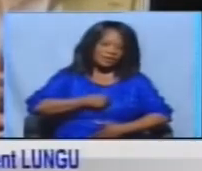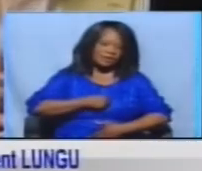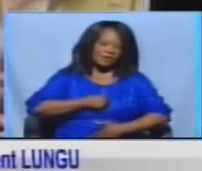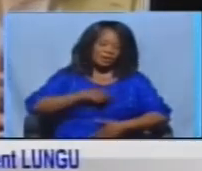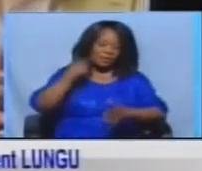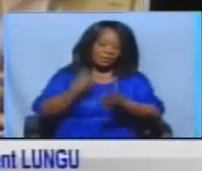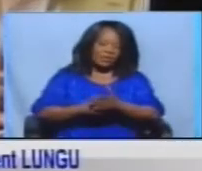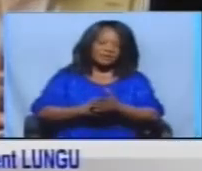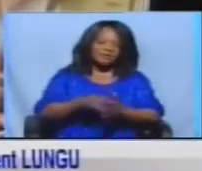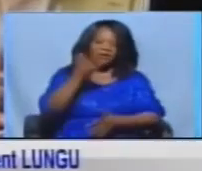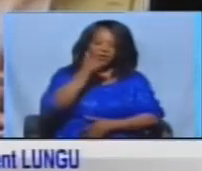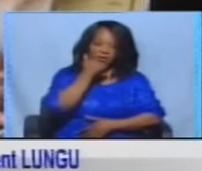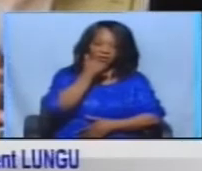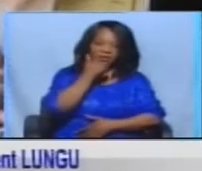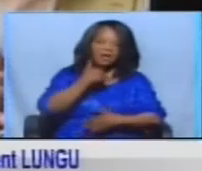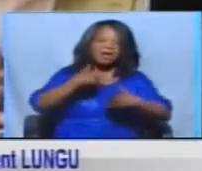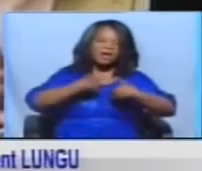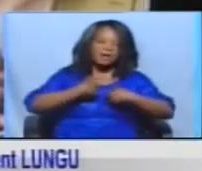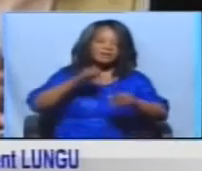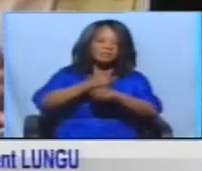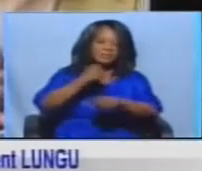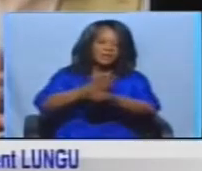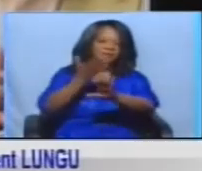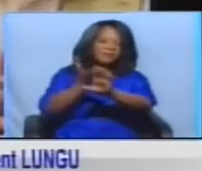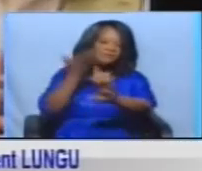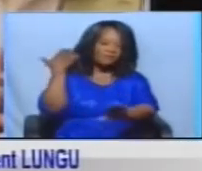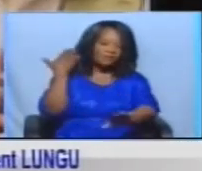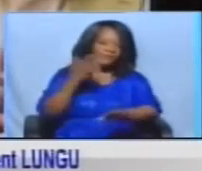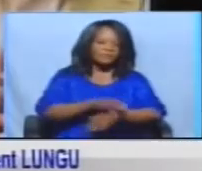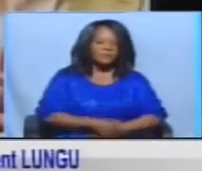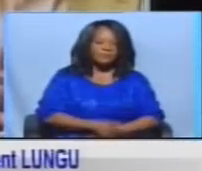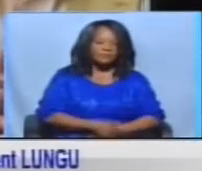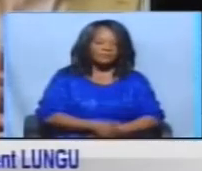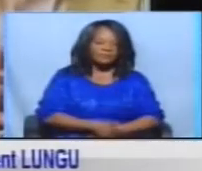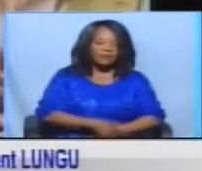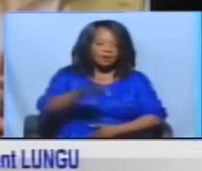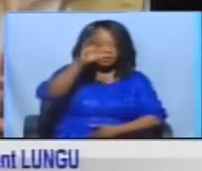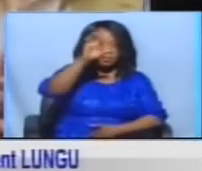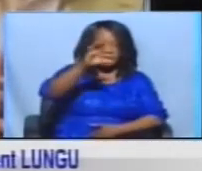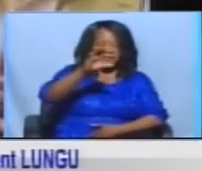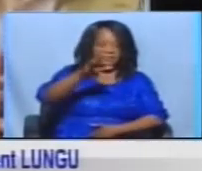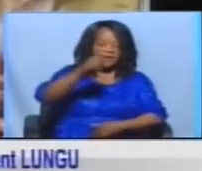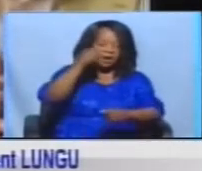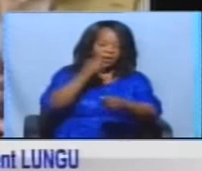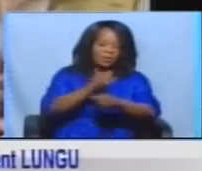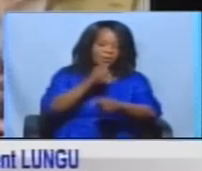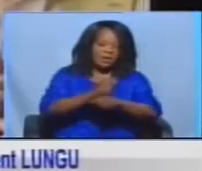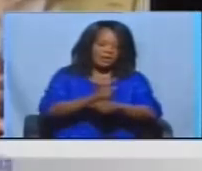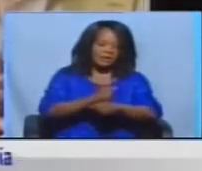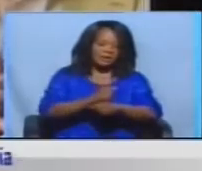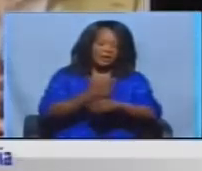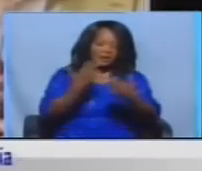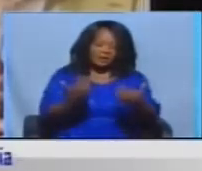whatever he has committed to the party and the head of state. Our job as a province, I think, is to welcome